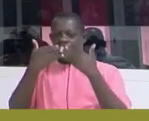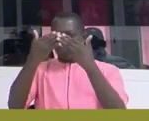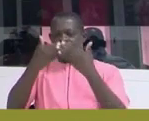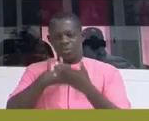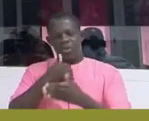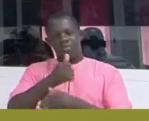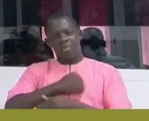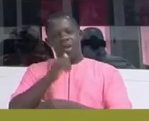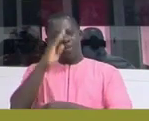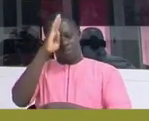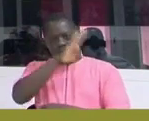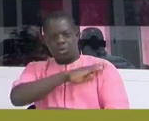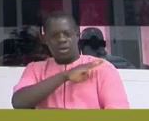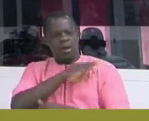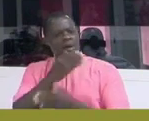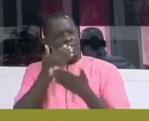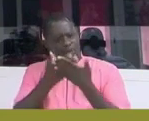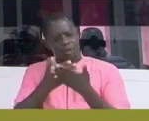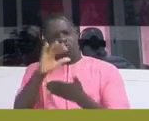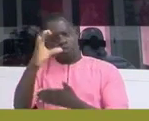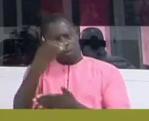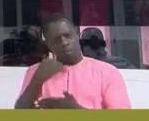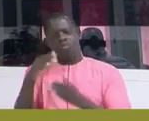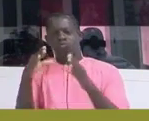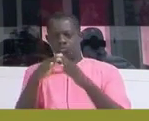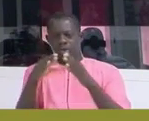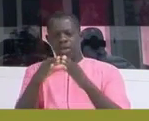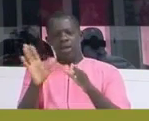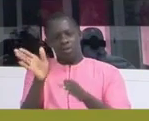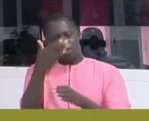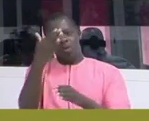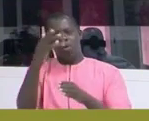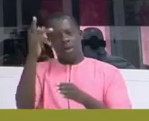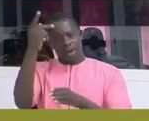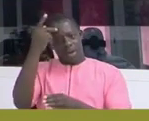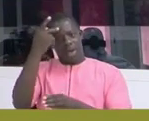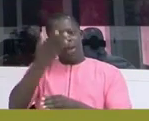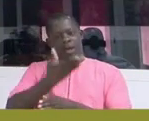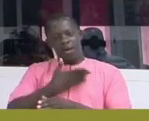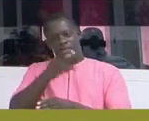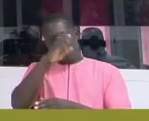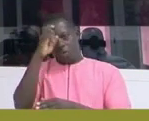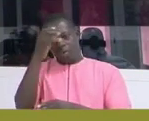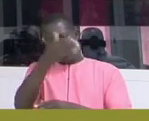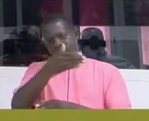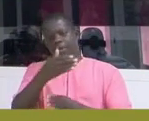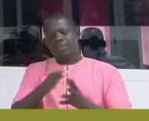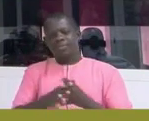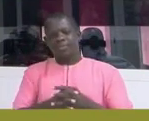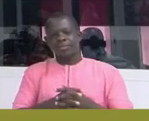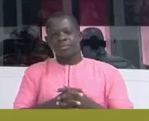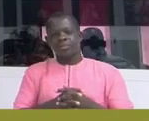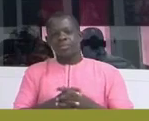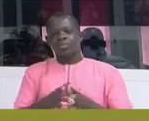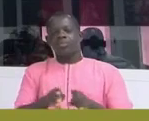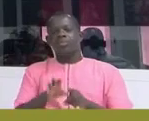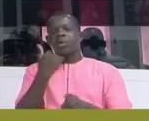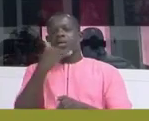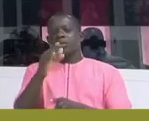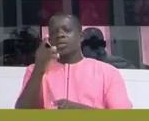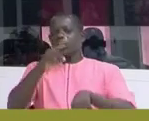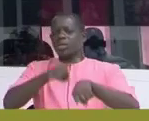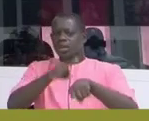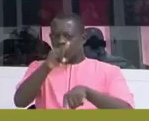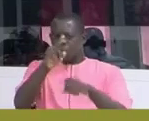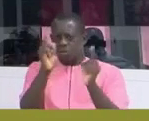house and said to me my elder let's go to Caneli. They said that there is work there. But at this time did